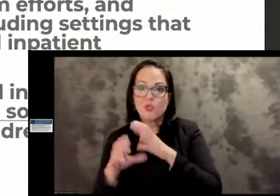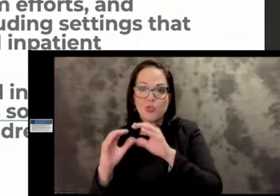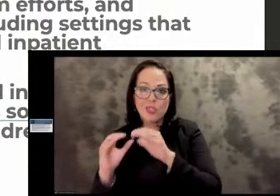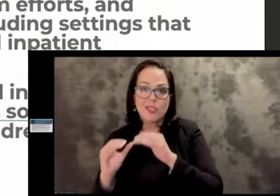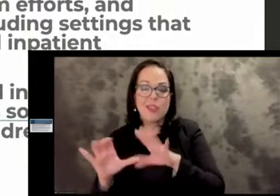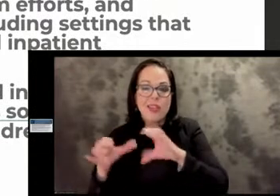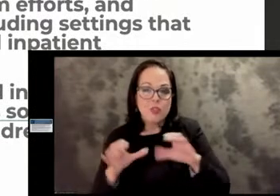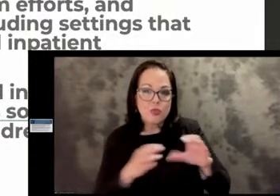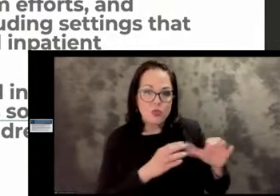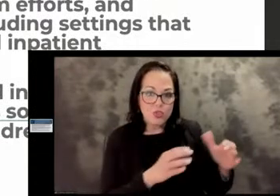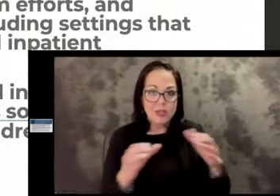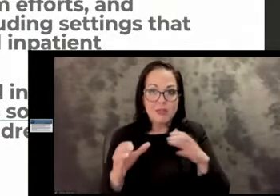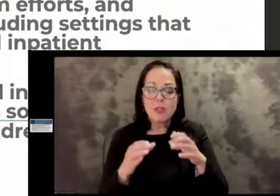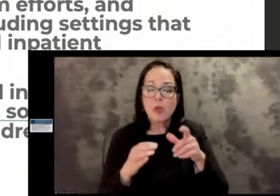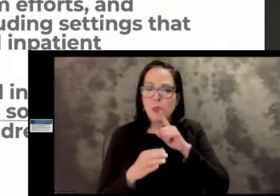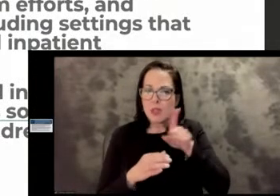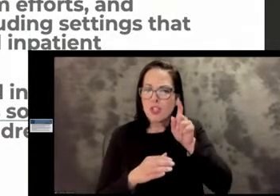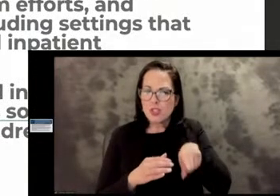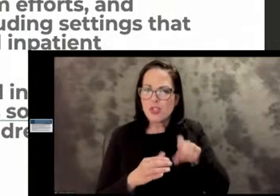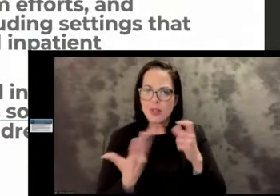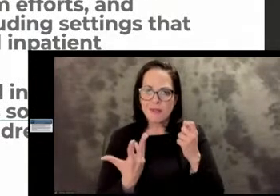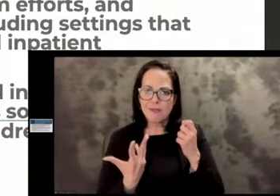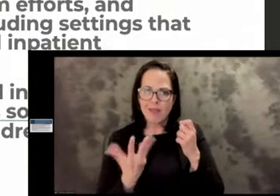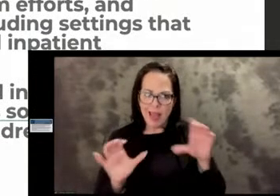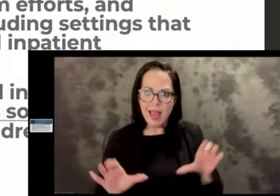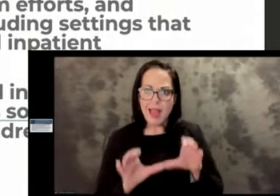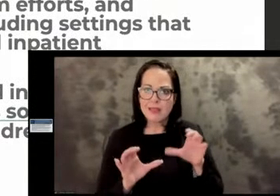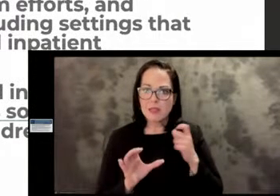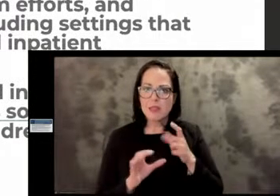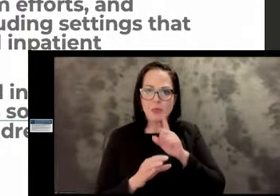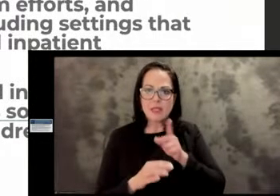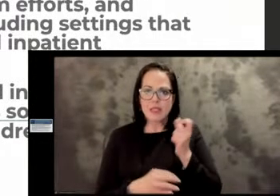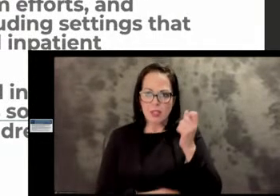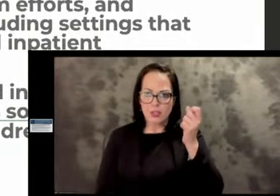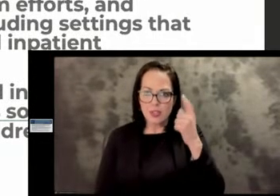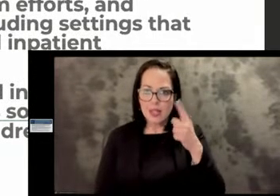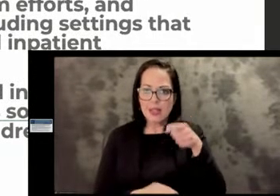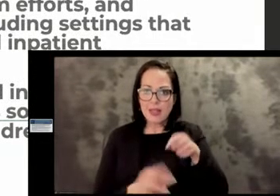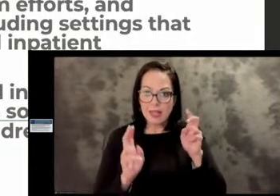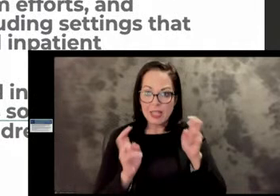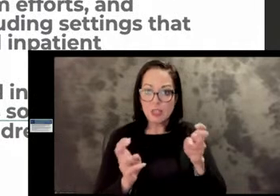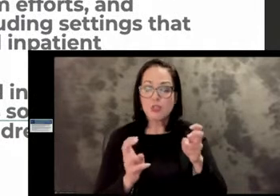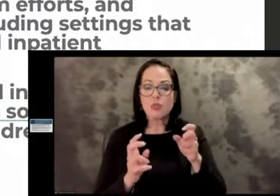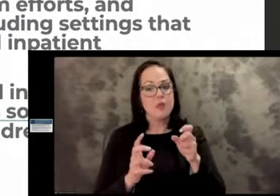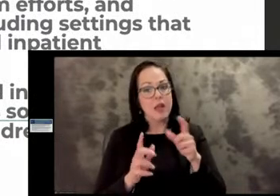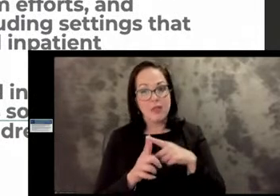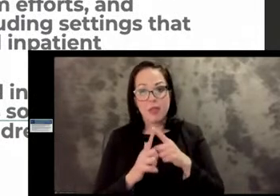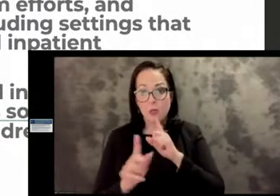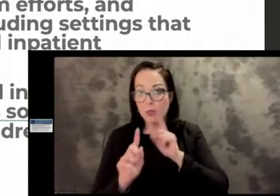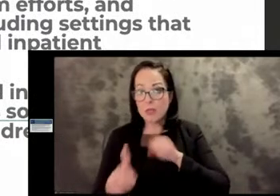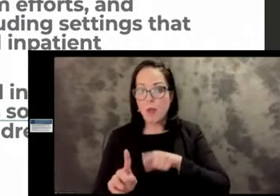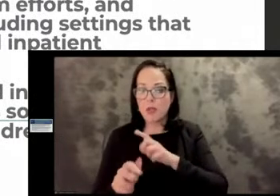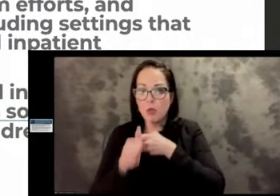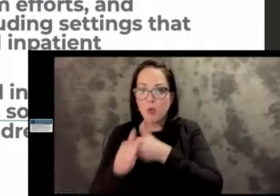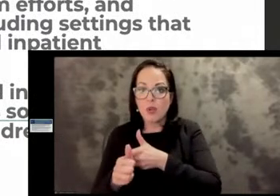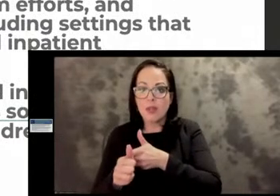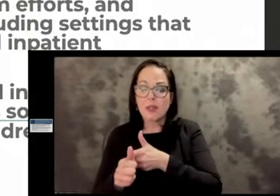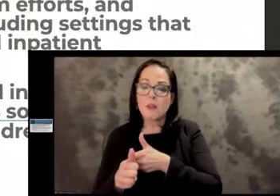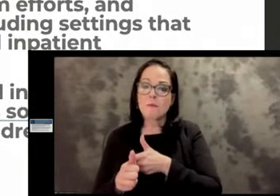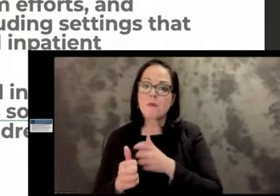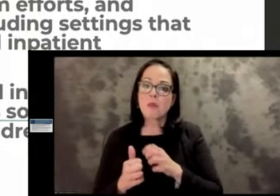level really should act by understanding the issue more robustly and responding accordingly. So that means, just like anything in public